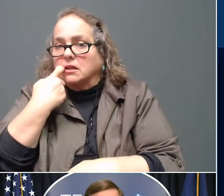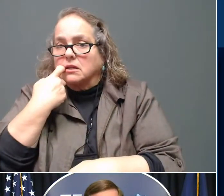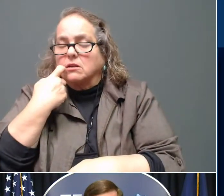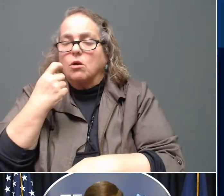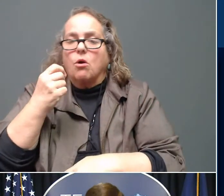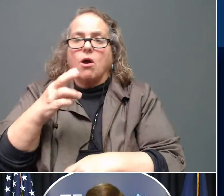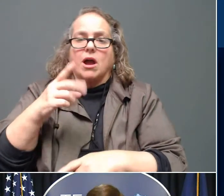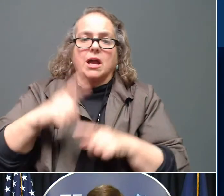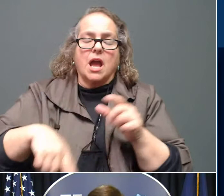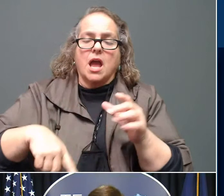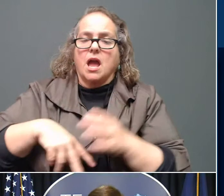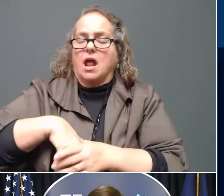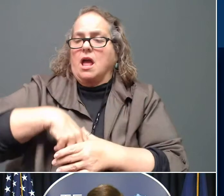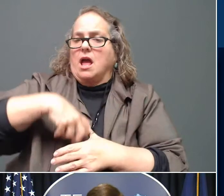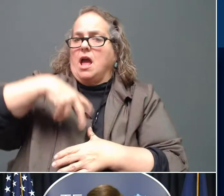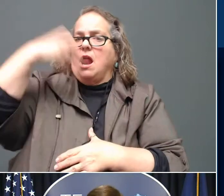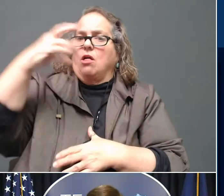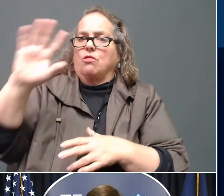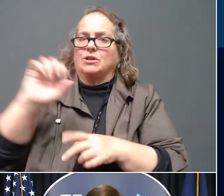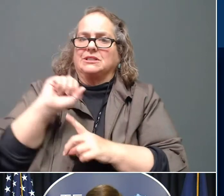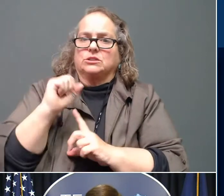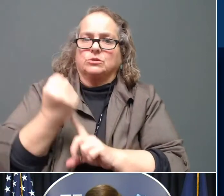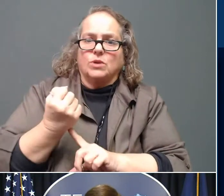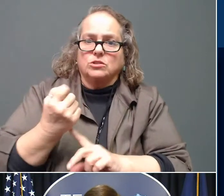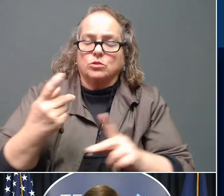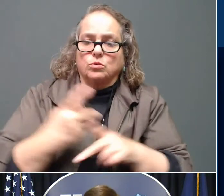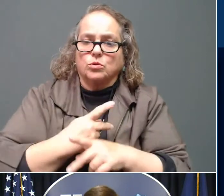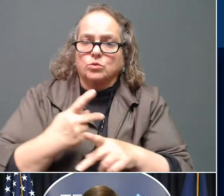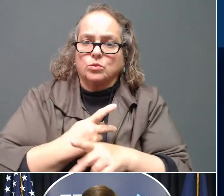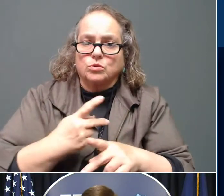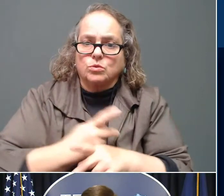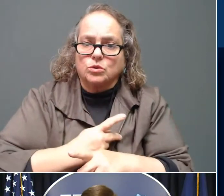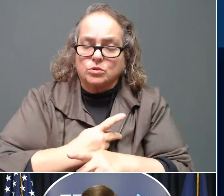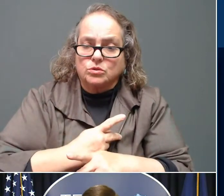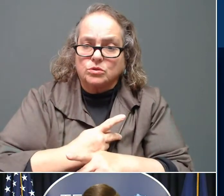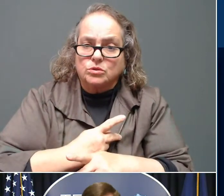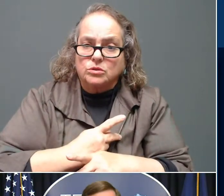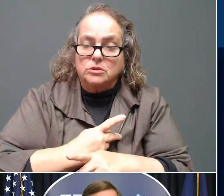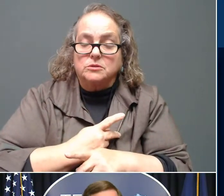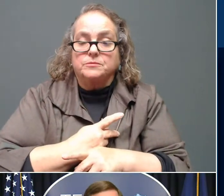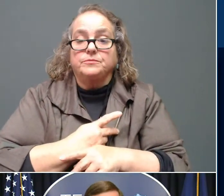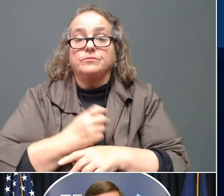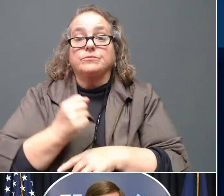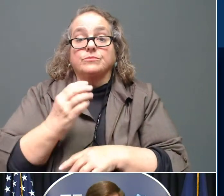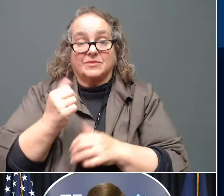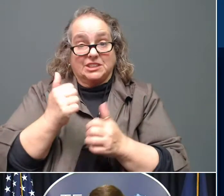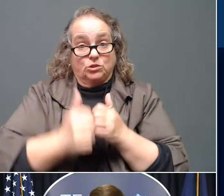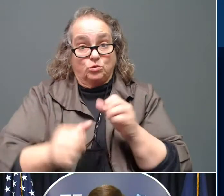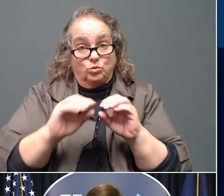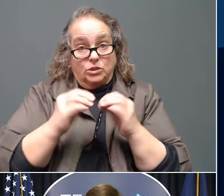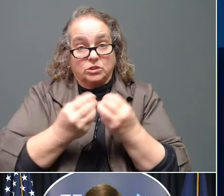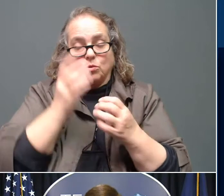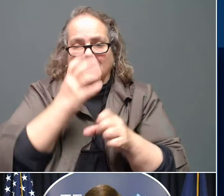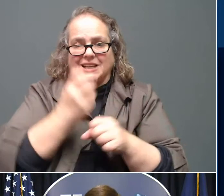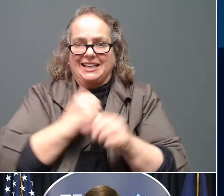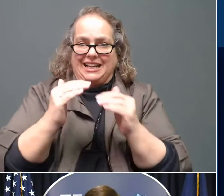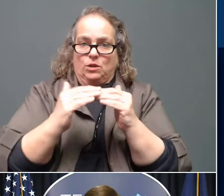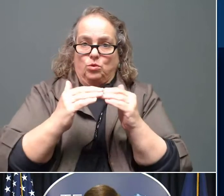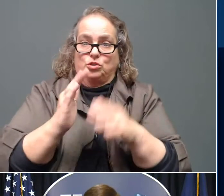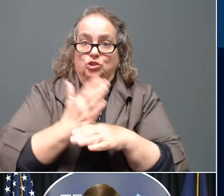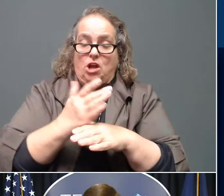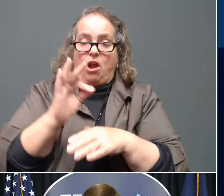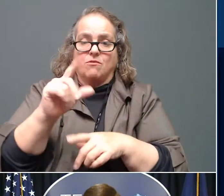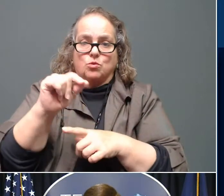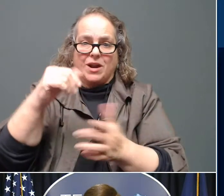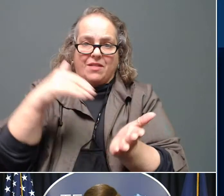because of the circumstances that we find ourselves in. Each organization will receive an equal share of $20,000.